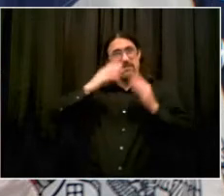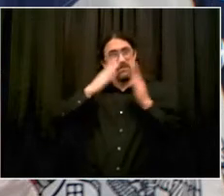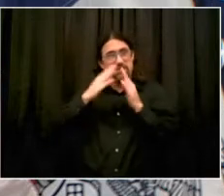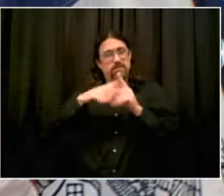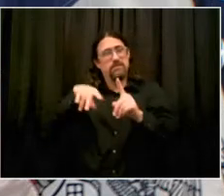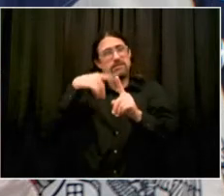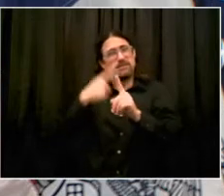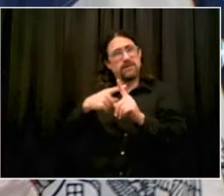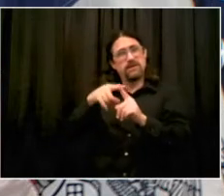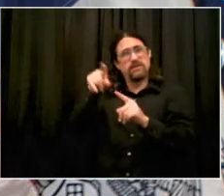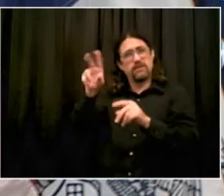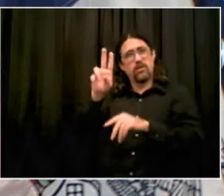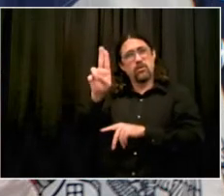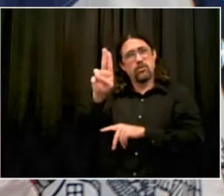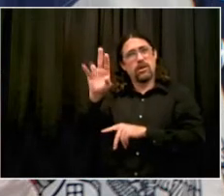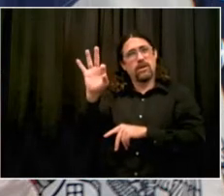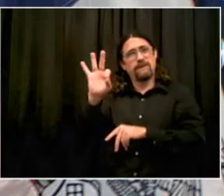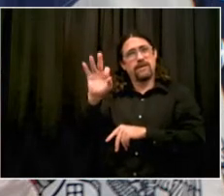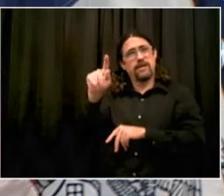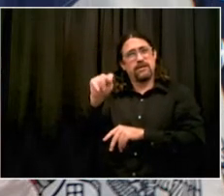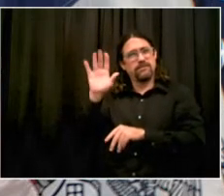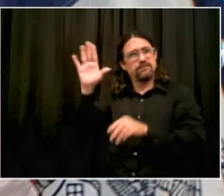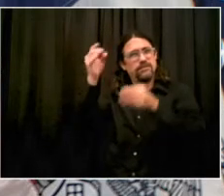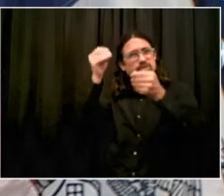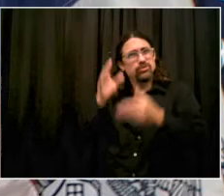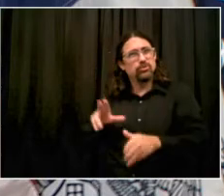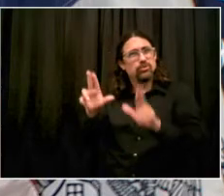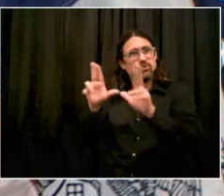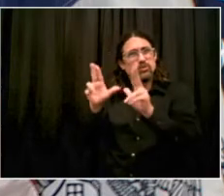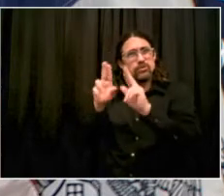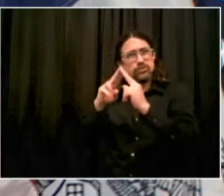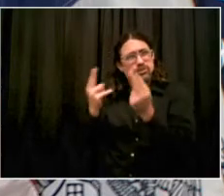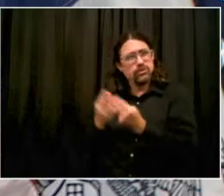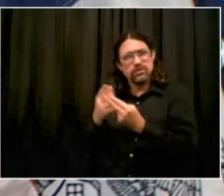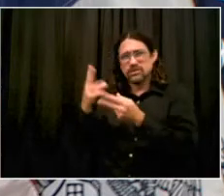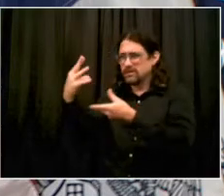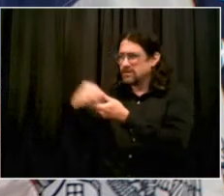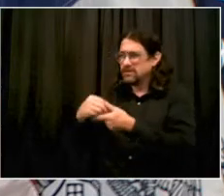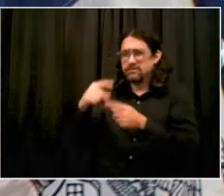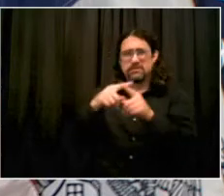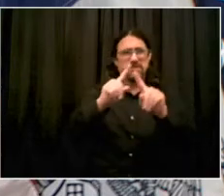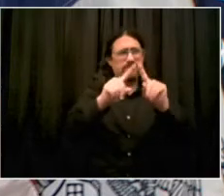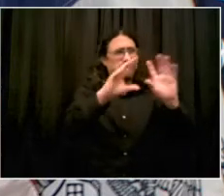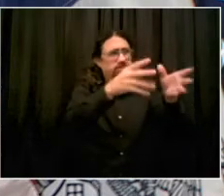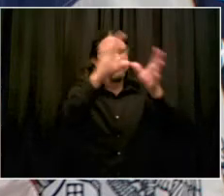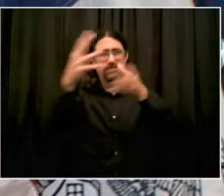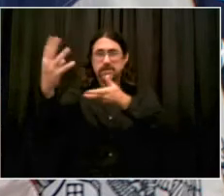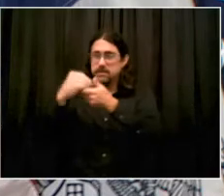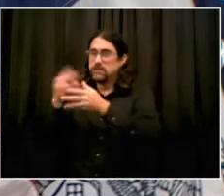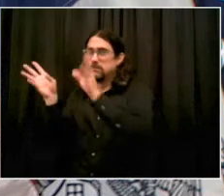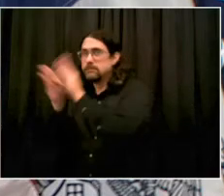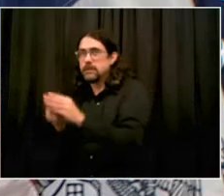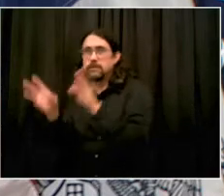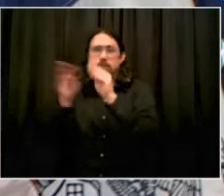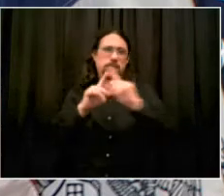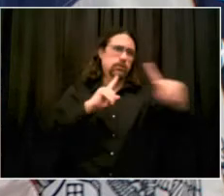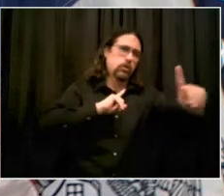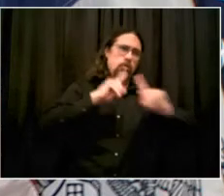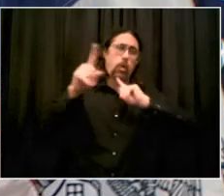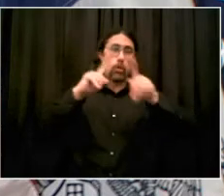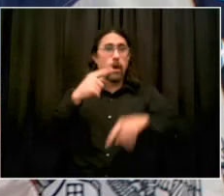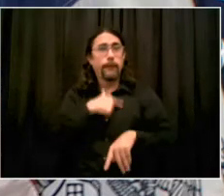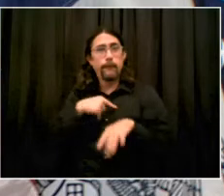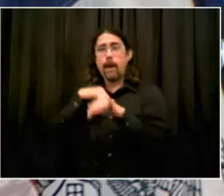dialogue. I think everyone was dealing with the extraordinary complexity of this kind of three-part education